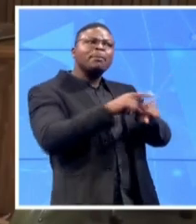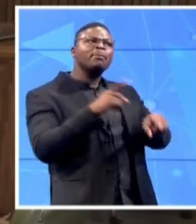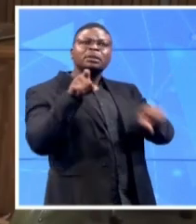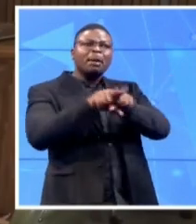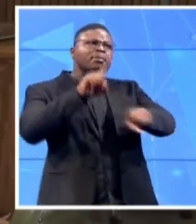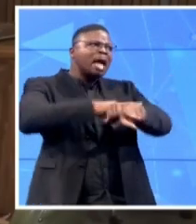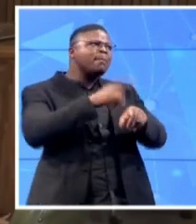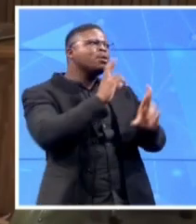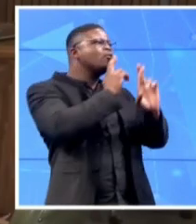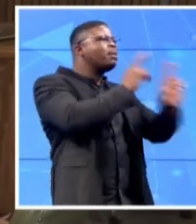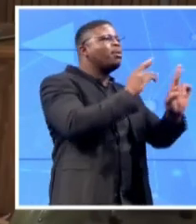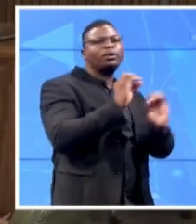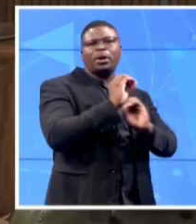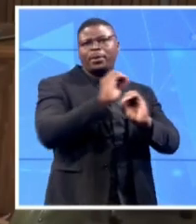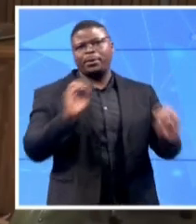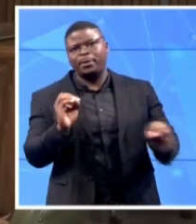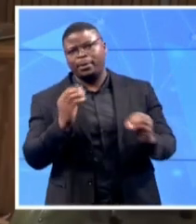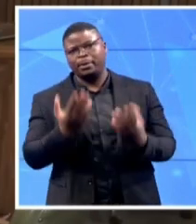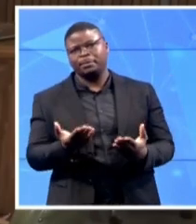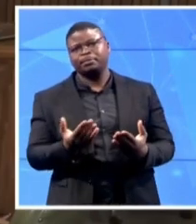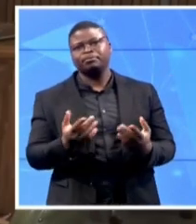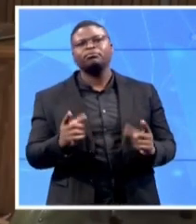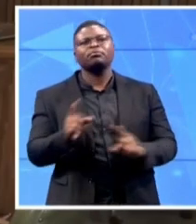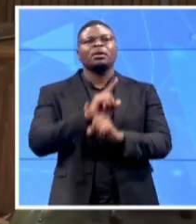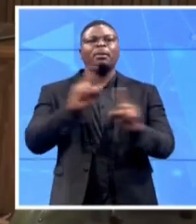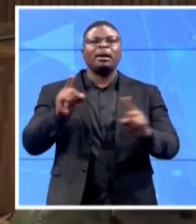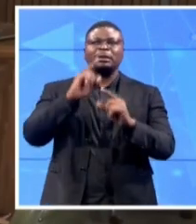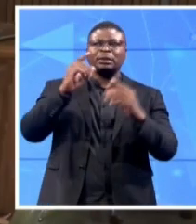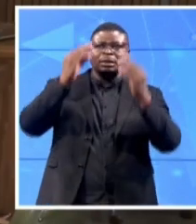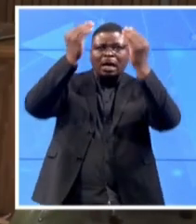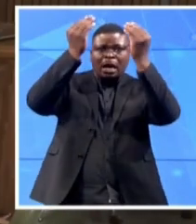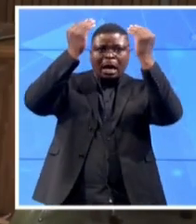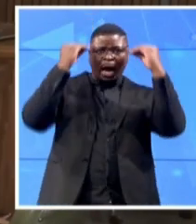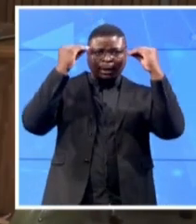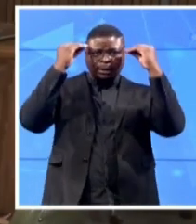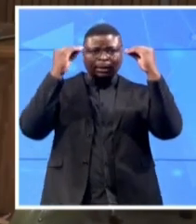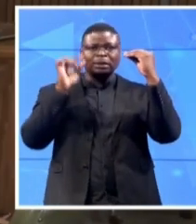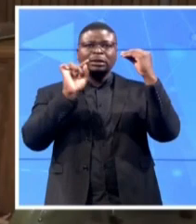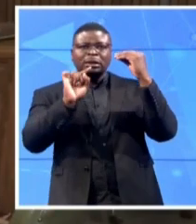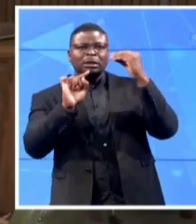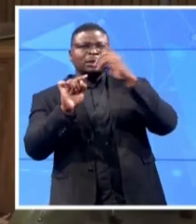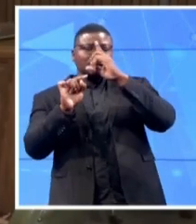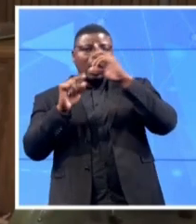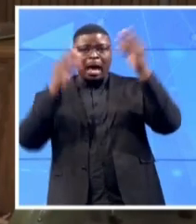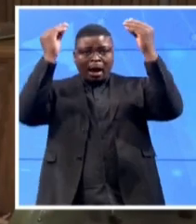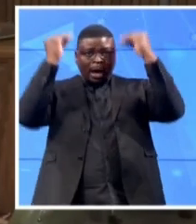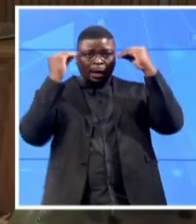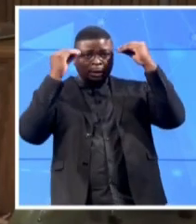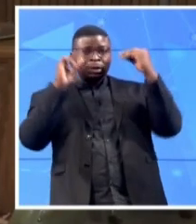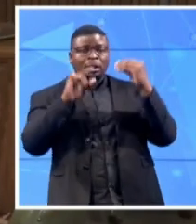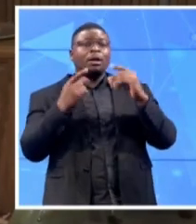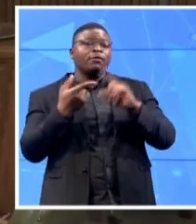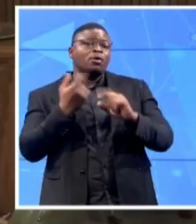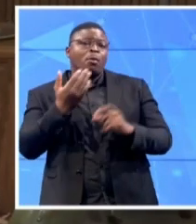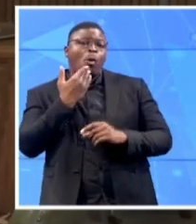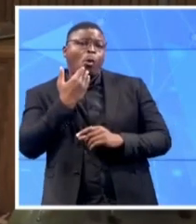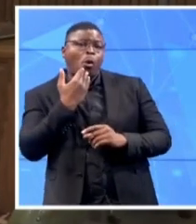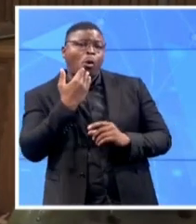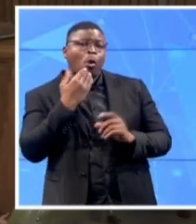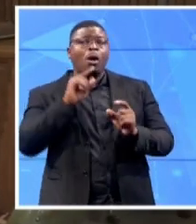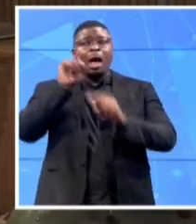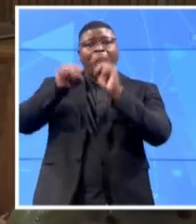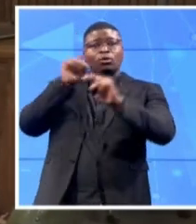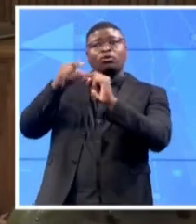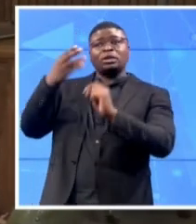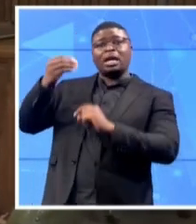regards to that checkered hat, it was alleged that the hat was belonging to the suspect, accused number 3, when he entered the home, and a scuffle took